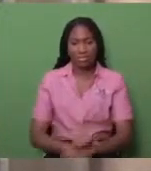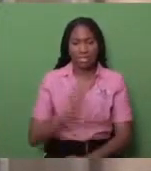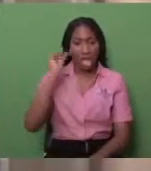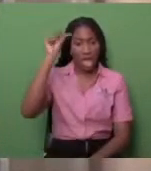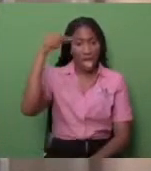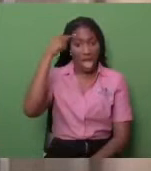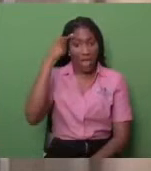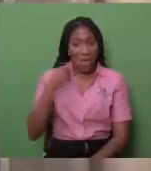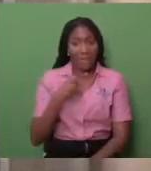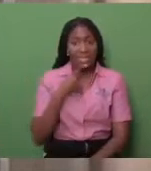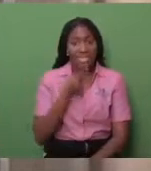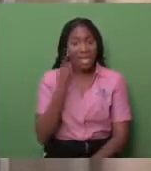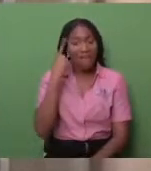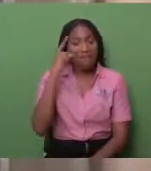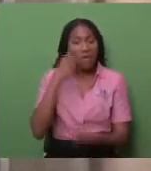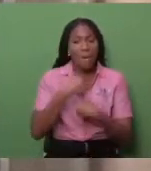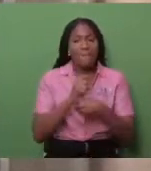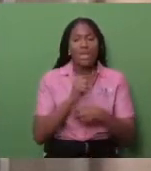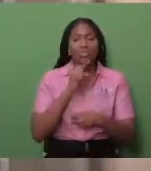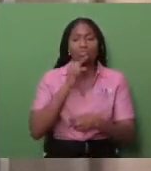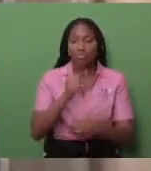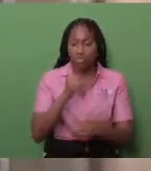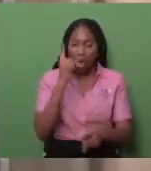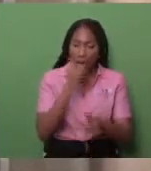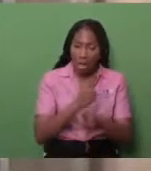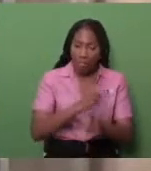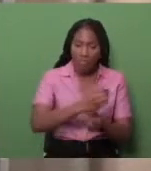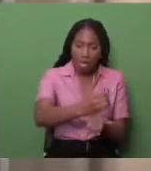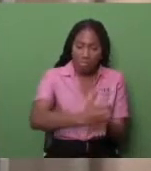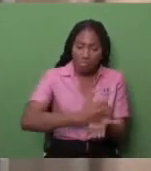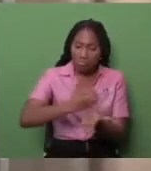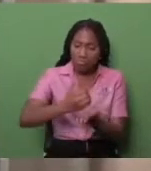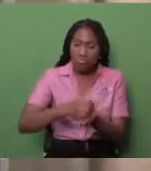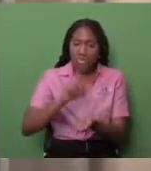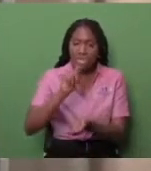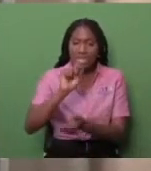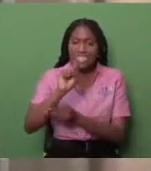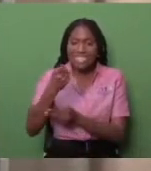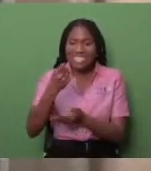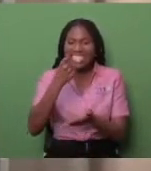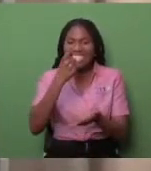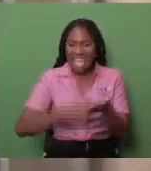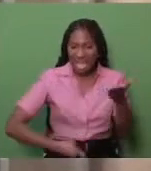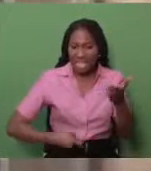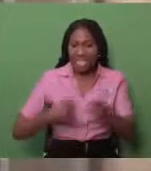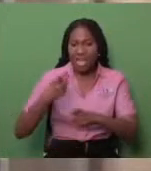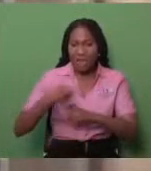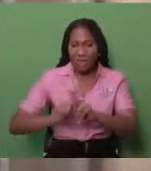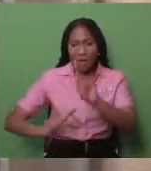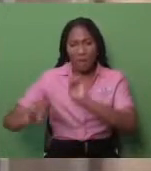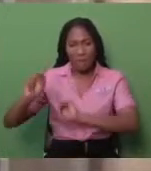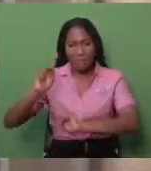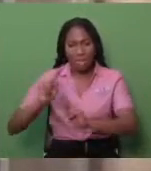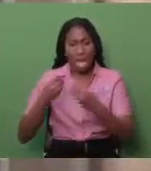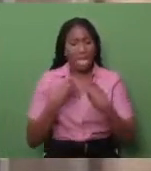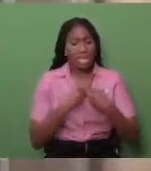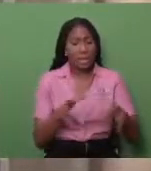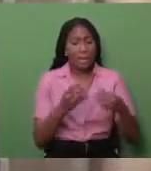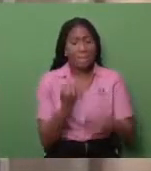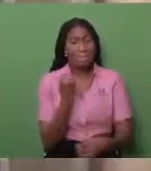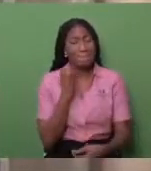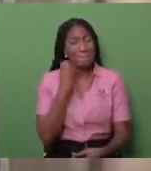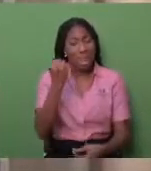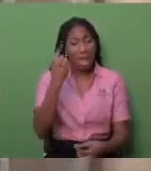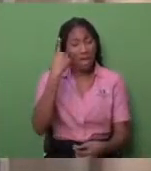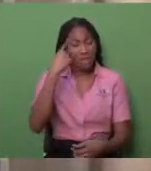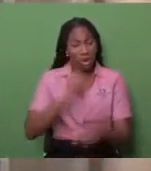ensure the efficient collection of taxes from citizens. The minister spent millions to set up that TTRA to ensure that he